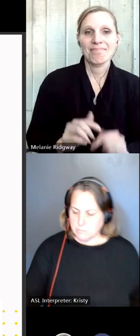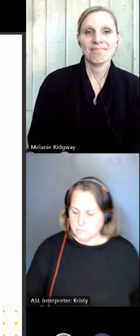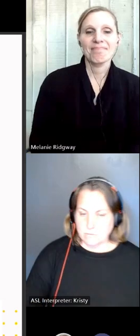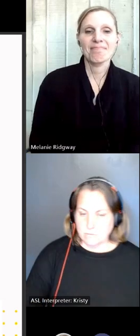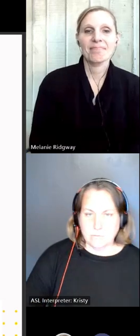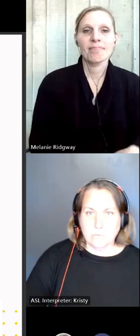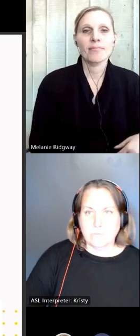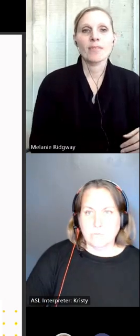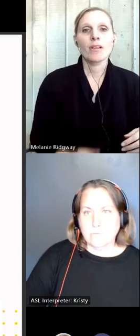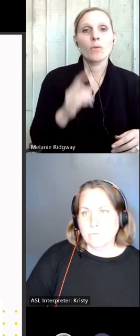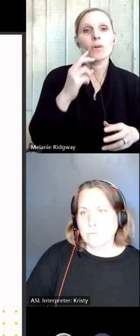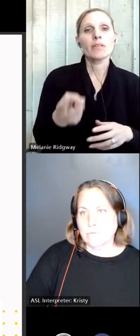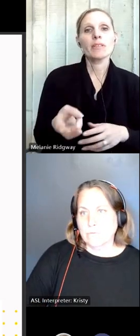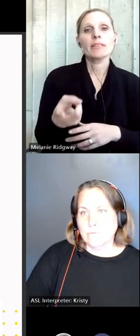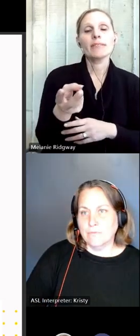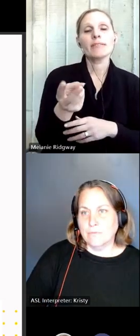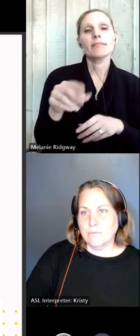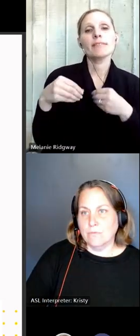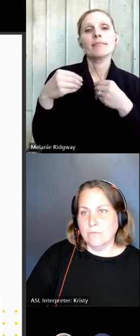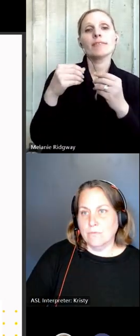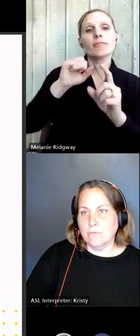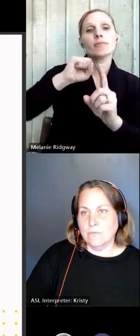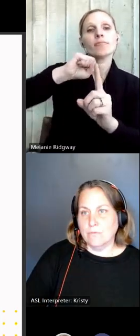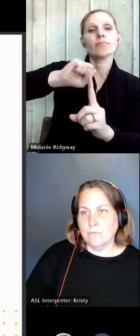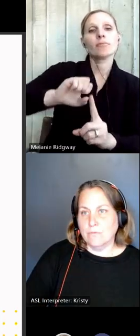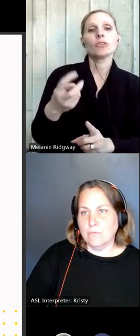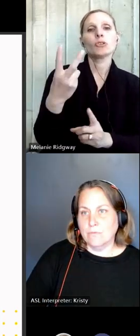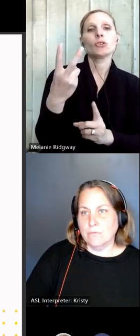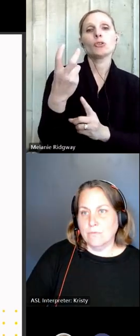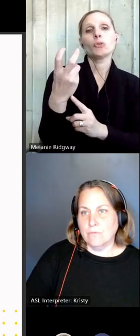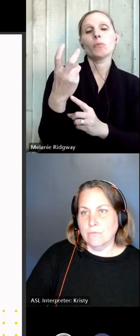concrete examples. Forward slide.